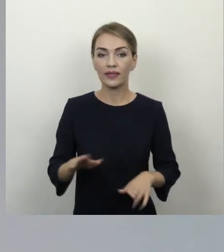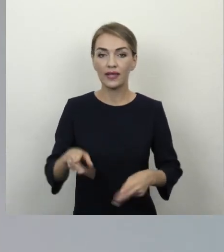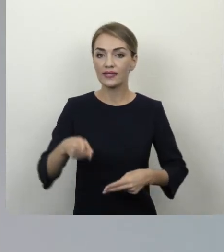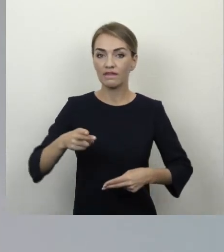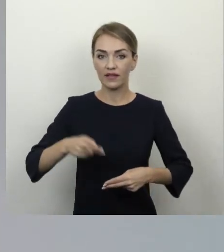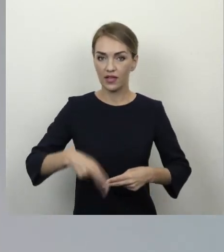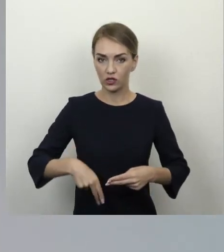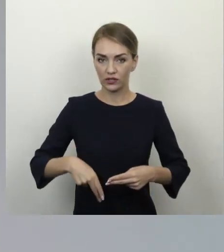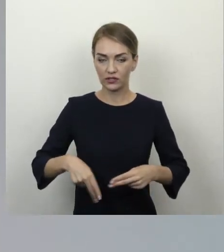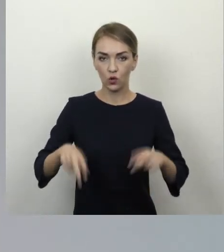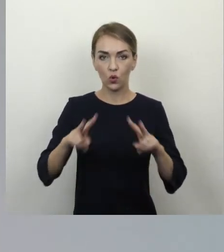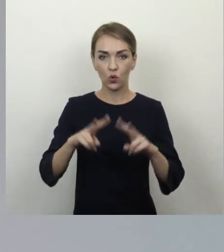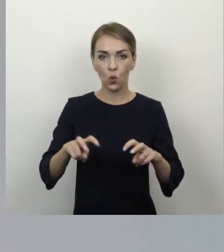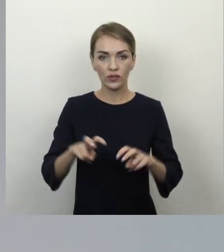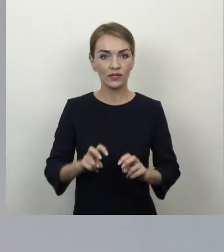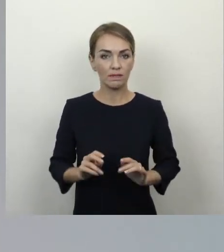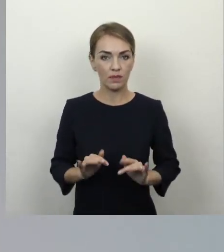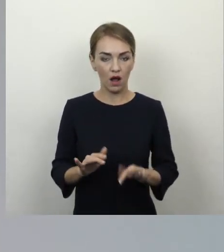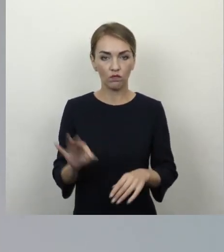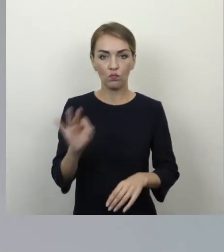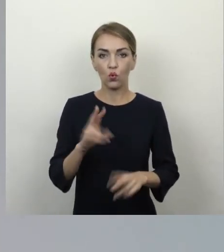after the voting. However,